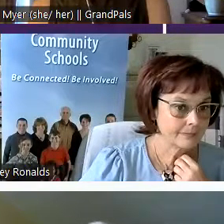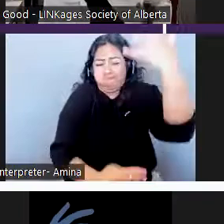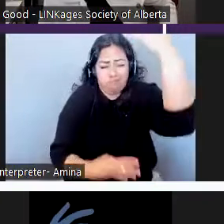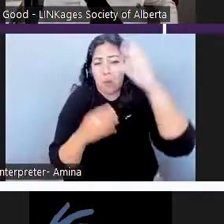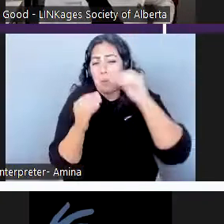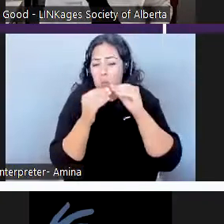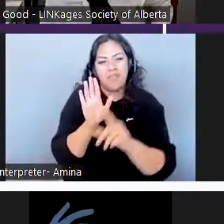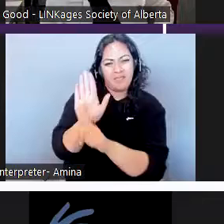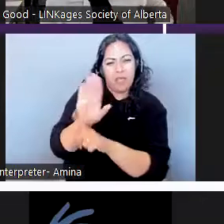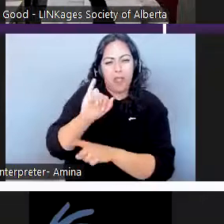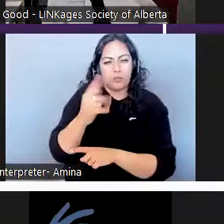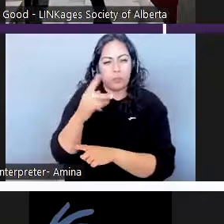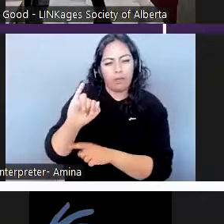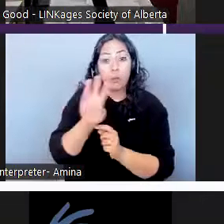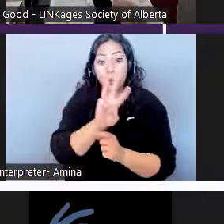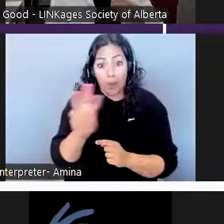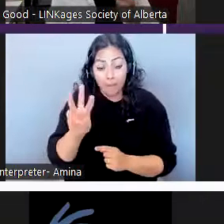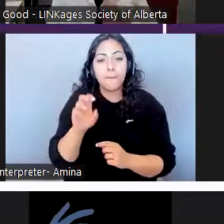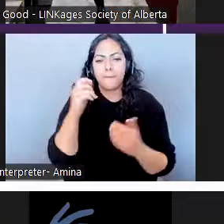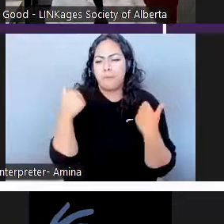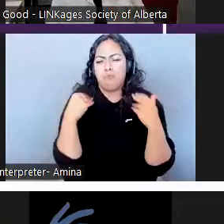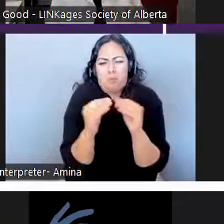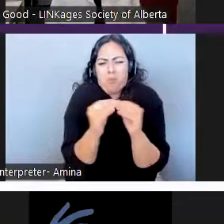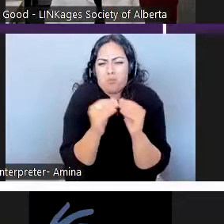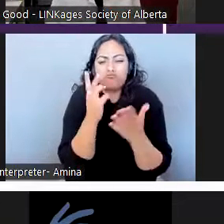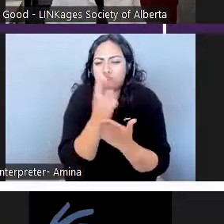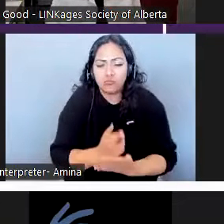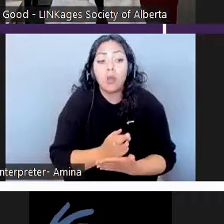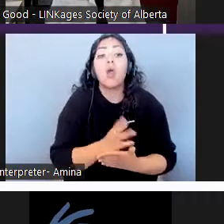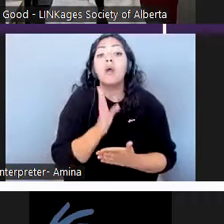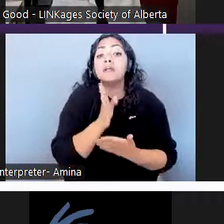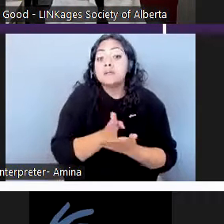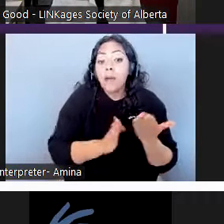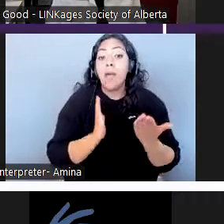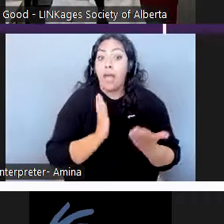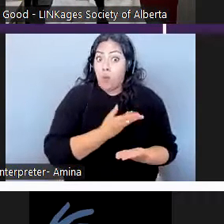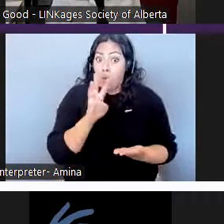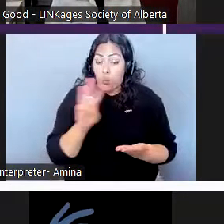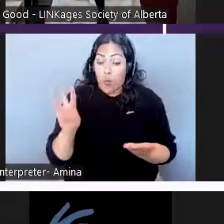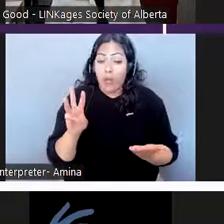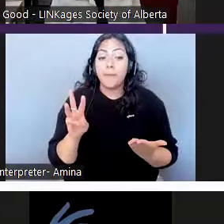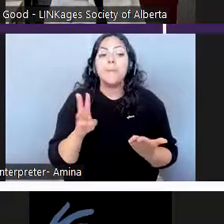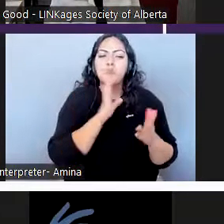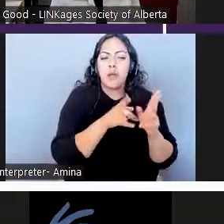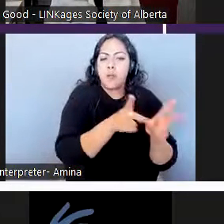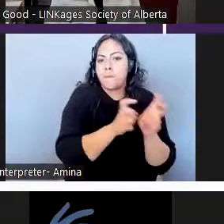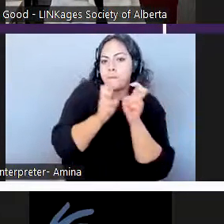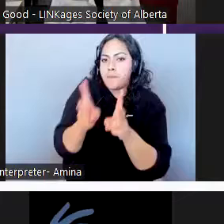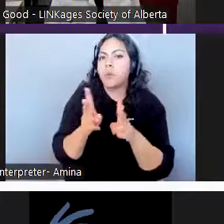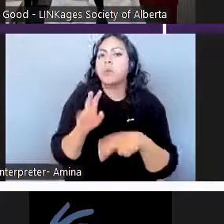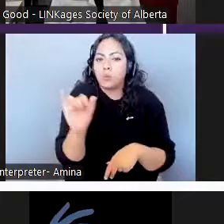their website that you can access. And we'll be posting some of these on our website after the event that you can